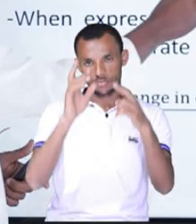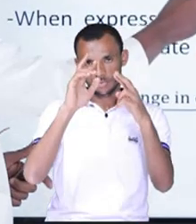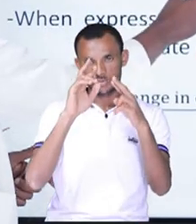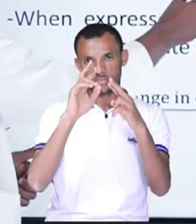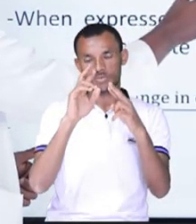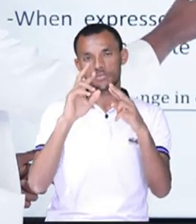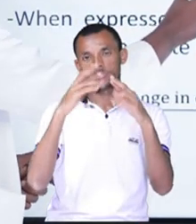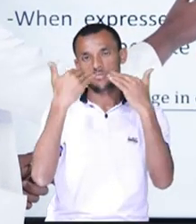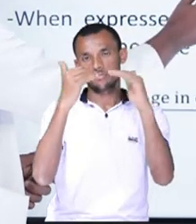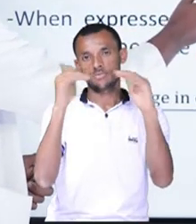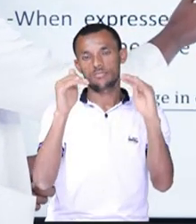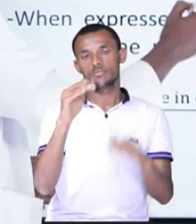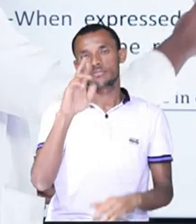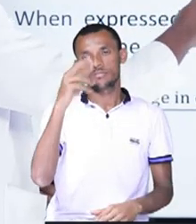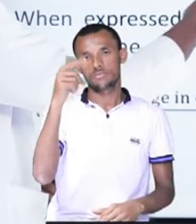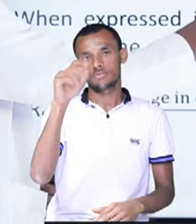Rates